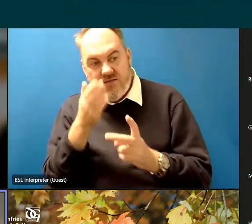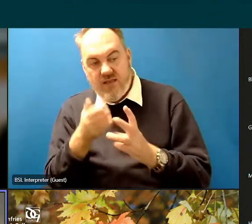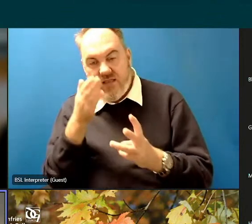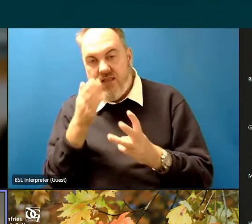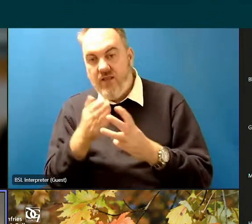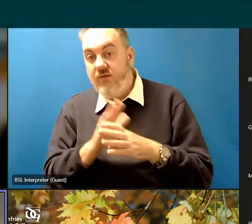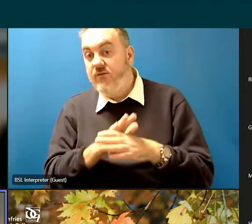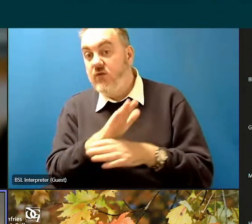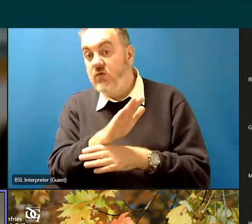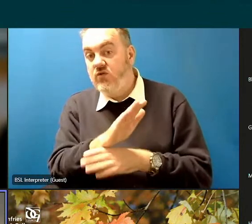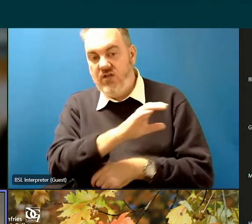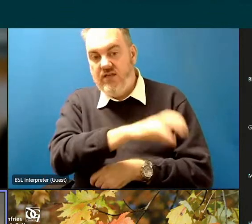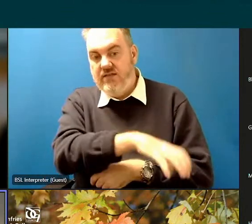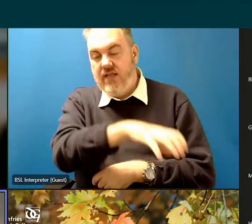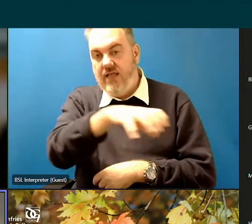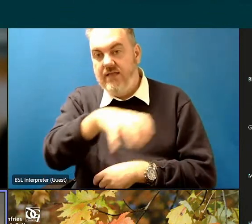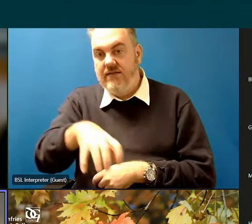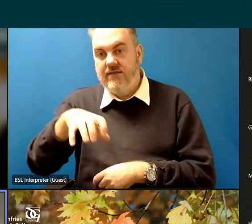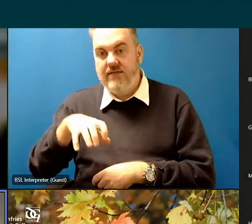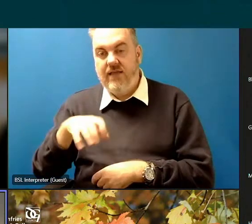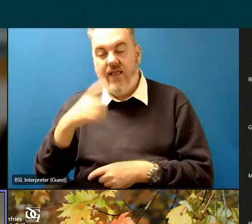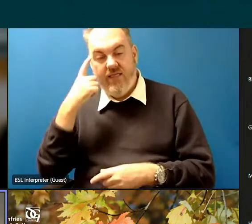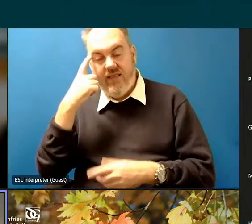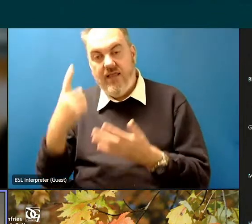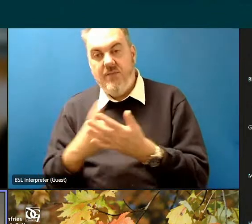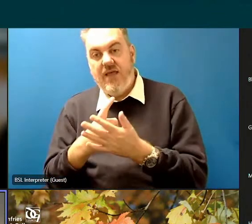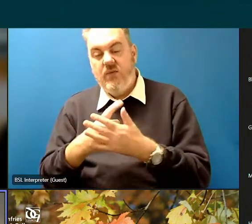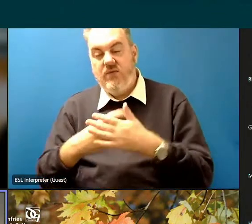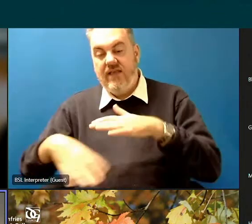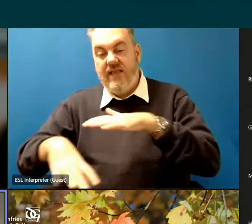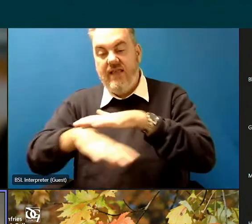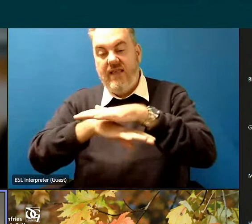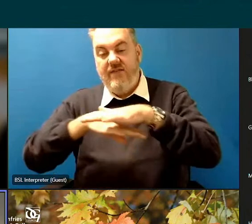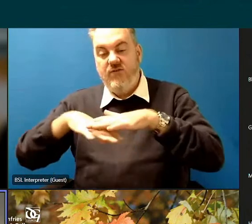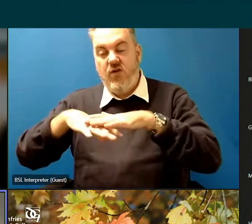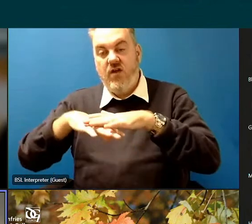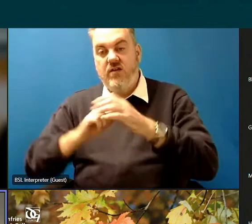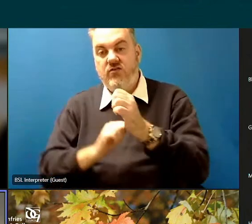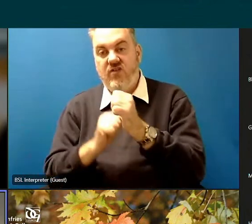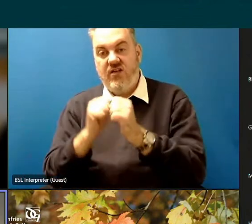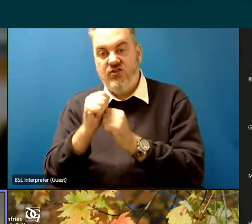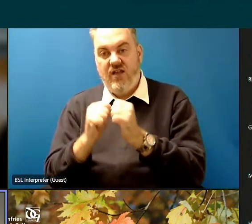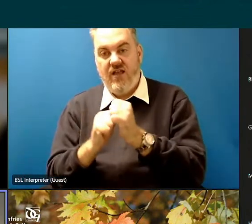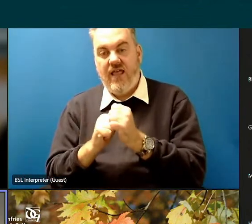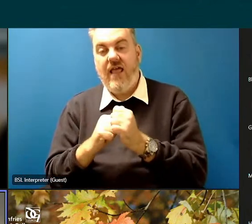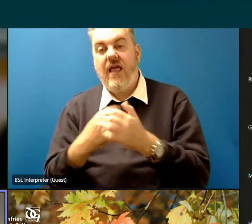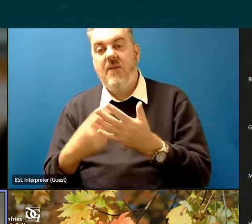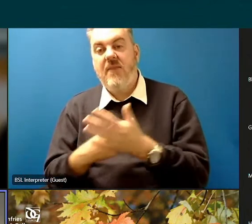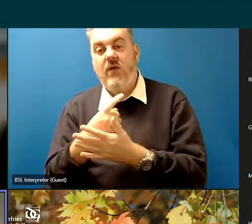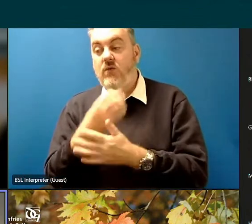sites from infrastructure in terms of water supply and wastewater